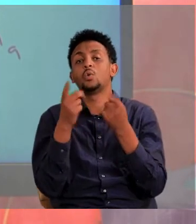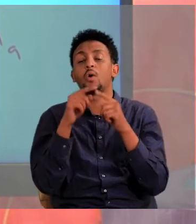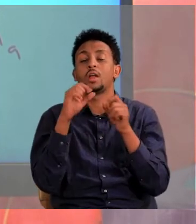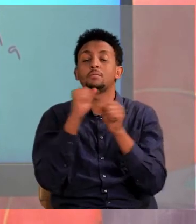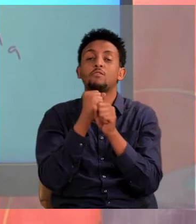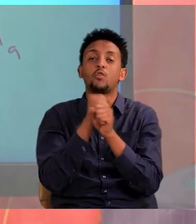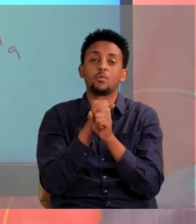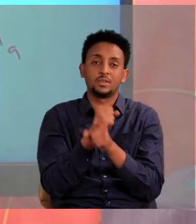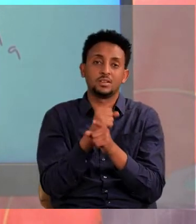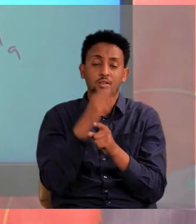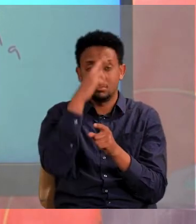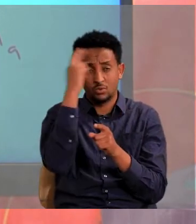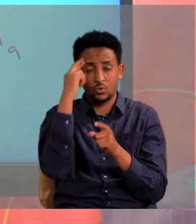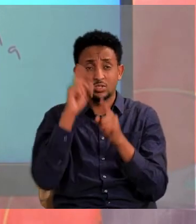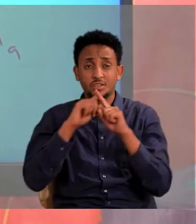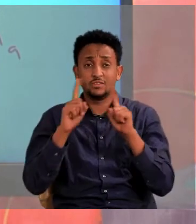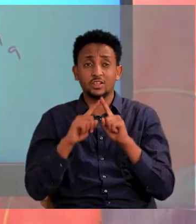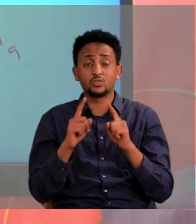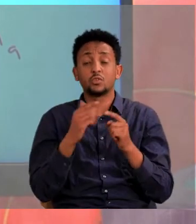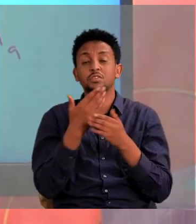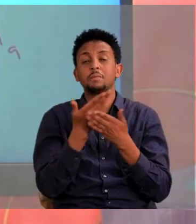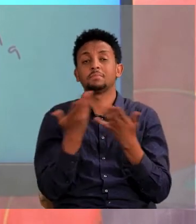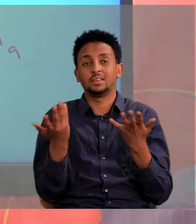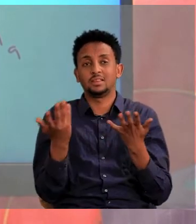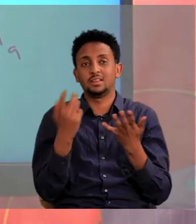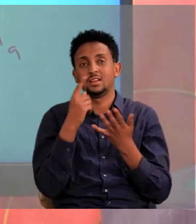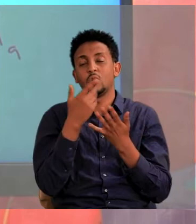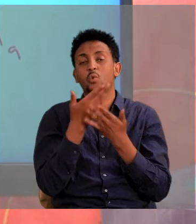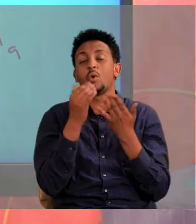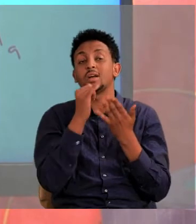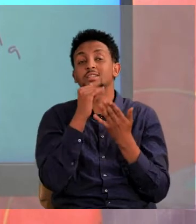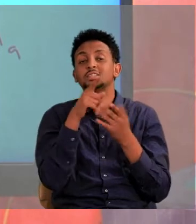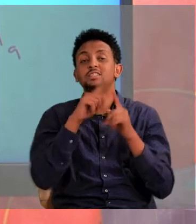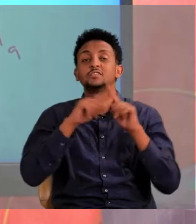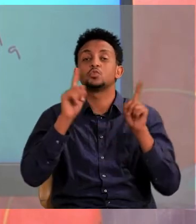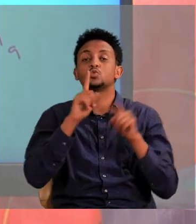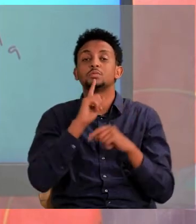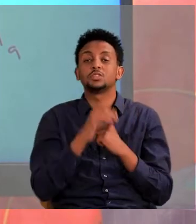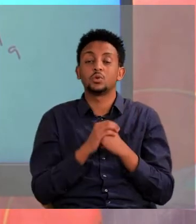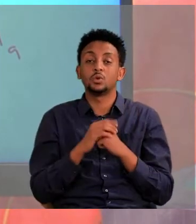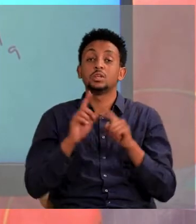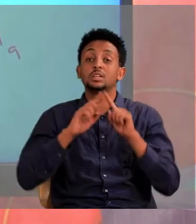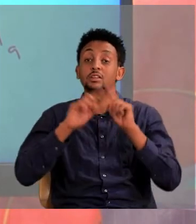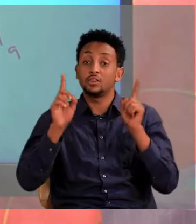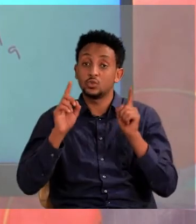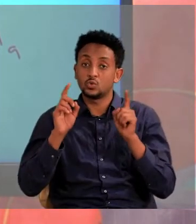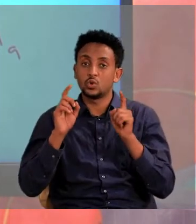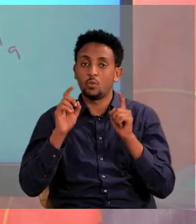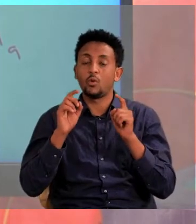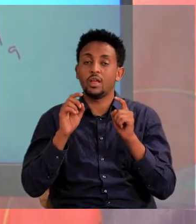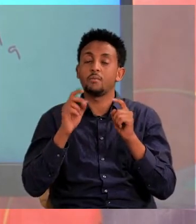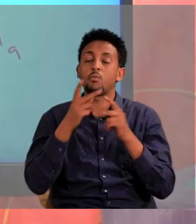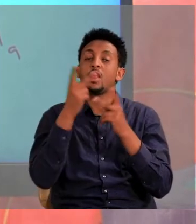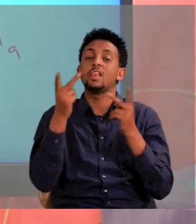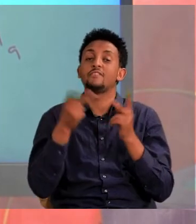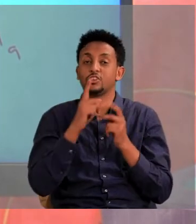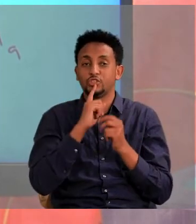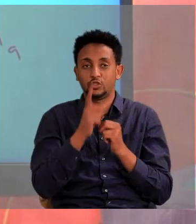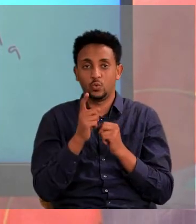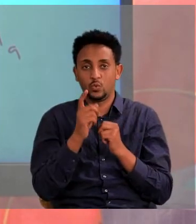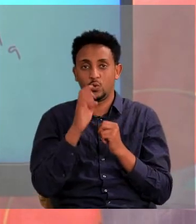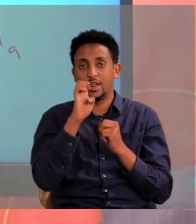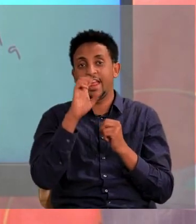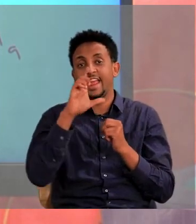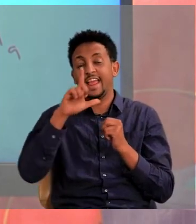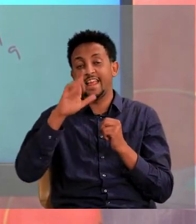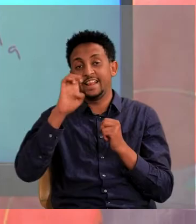performing work? Because there is a difference of something. And what is that difference? The difference in elevation. And the difference in